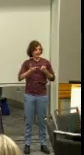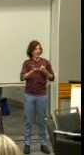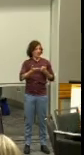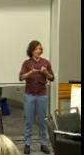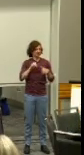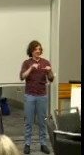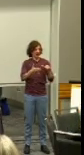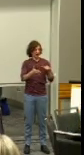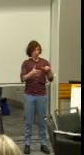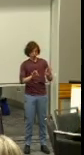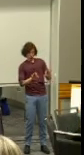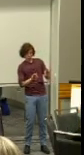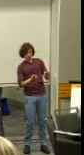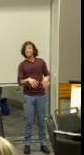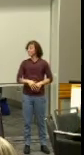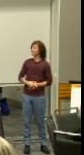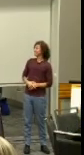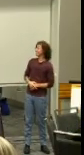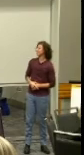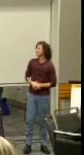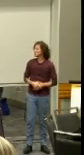Does that answer the question? Yep.